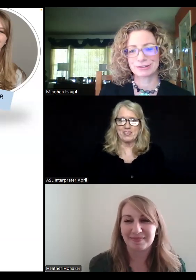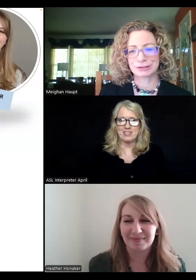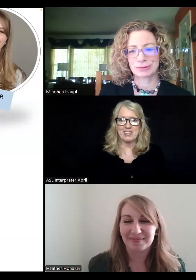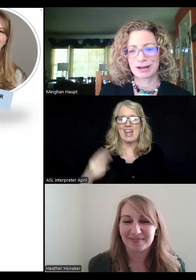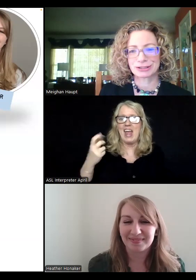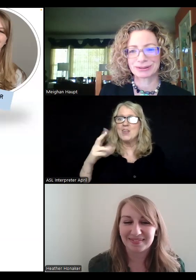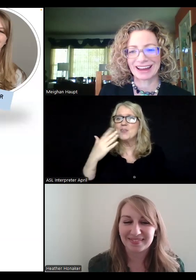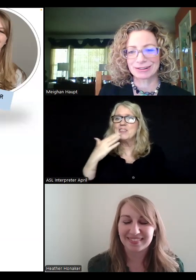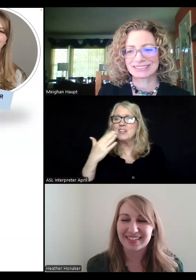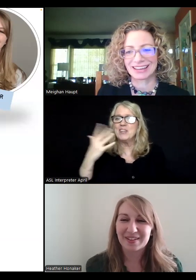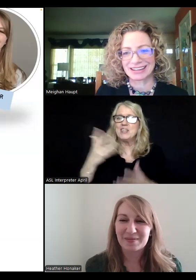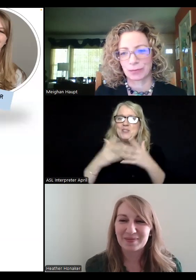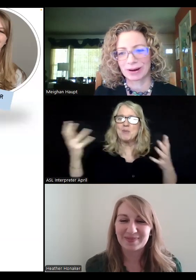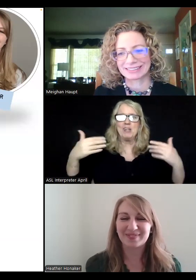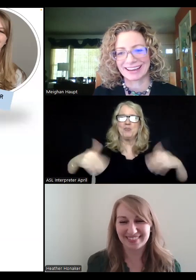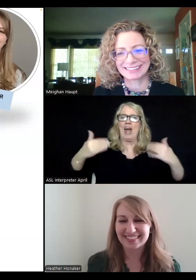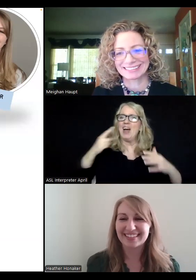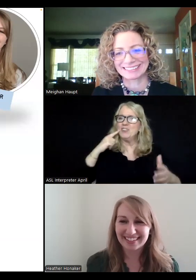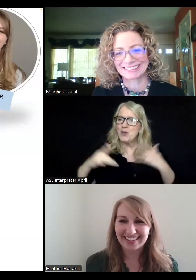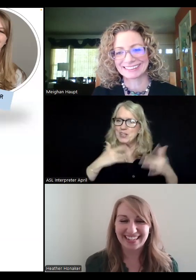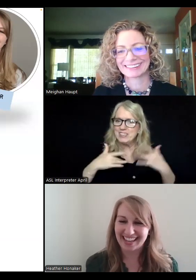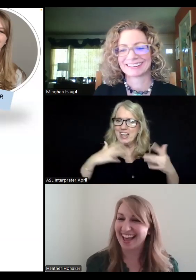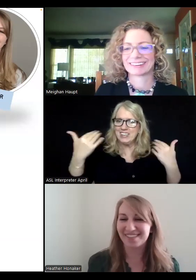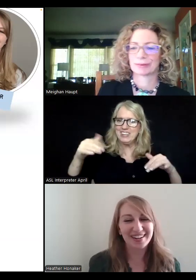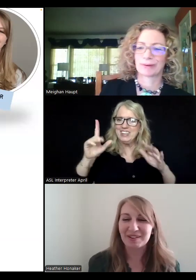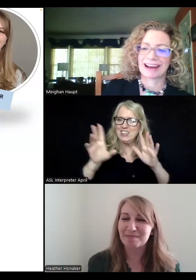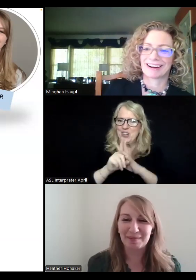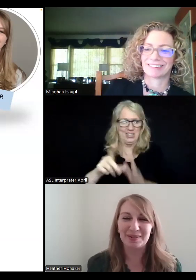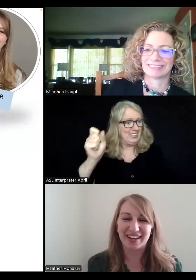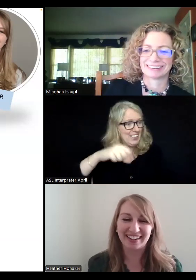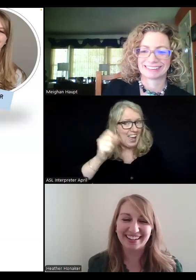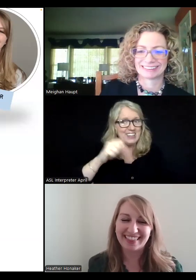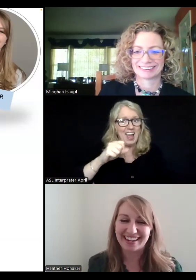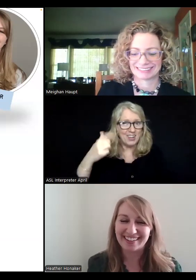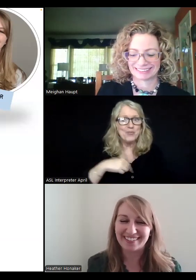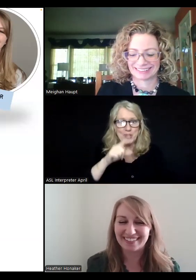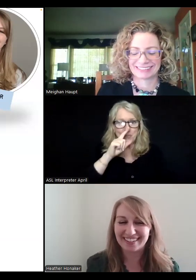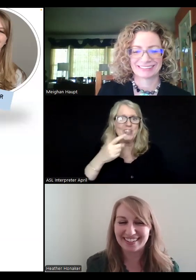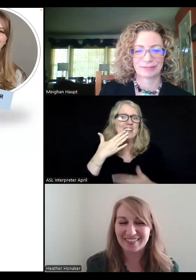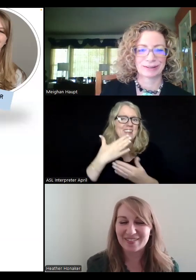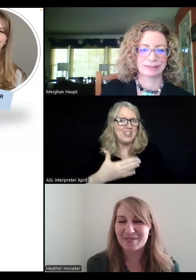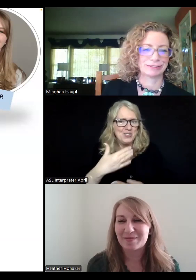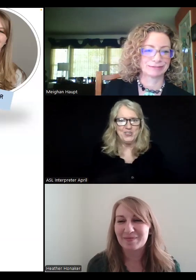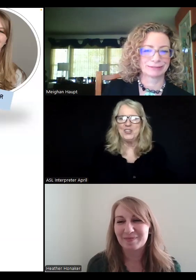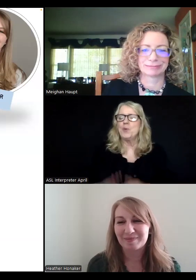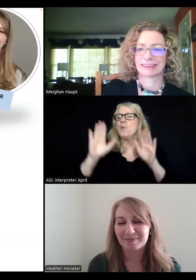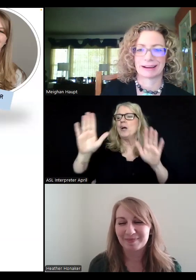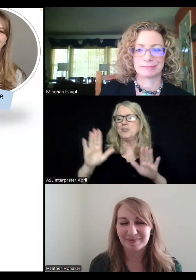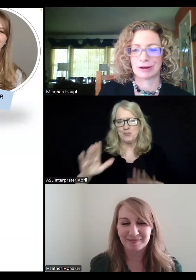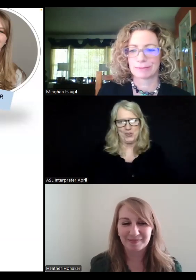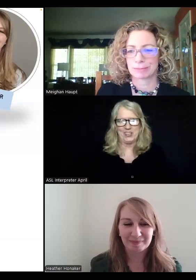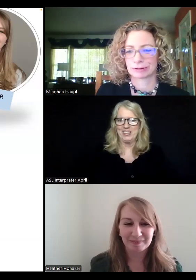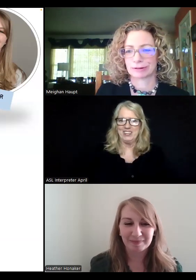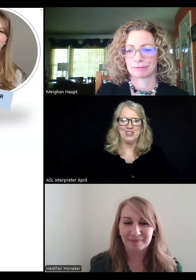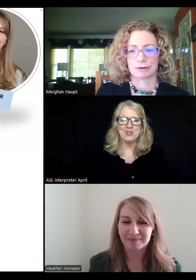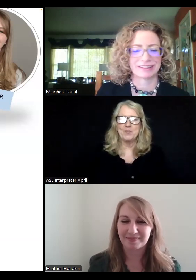Heather, thank you so much. How exciting. What attendance. Yeah, we are Wow. pumped about it. Thank you. Wonderful. Well, I